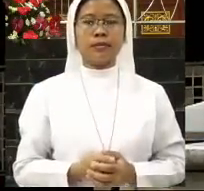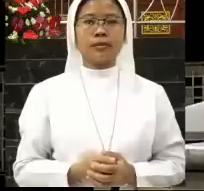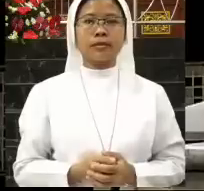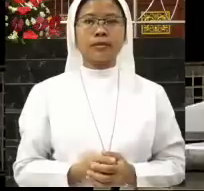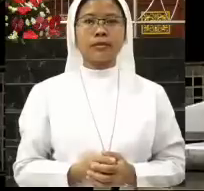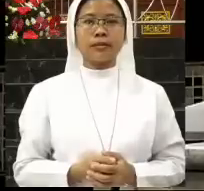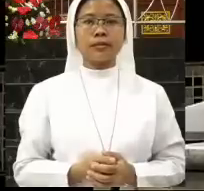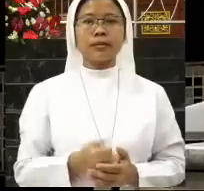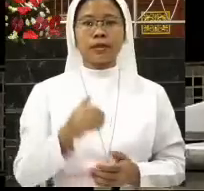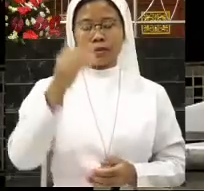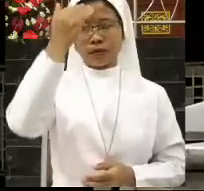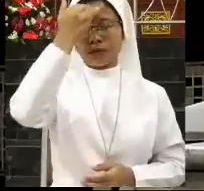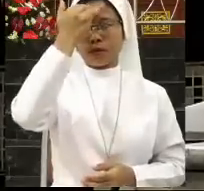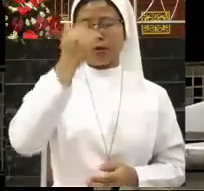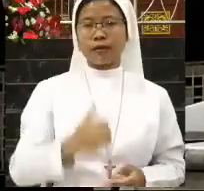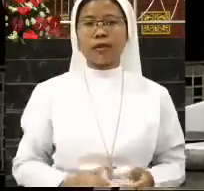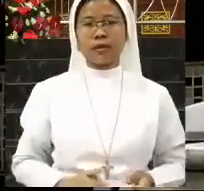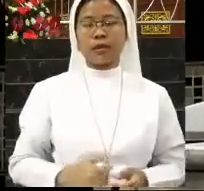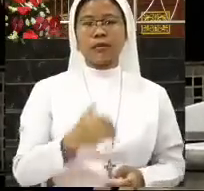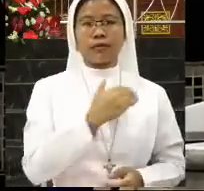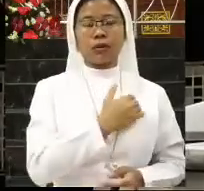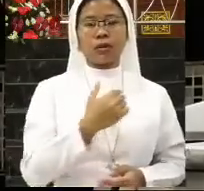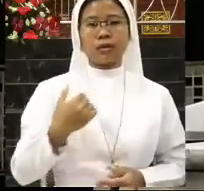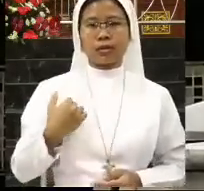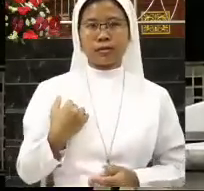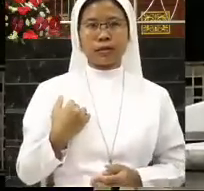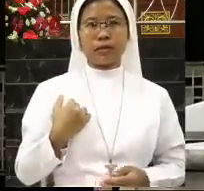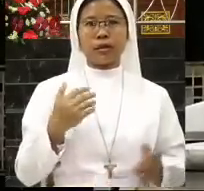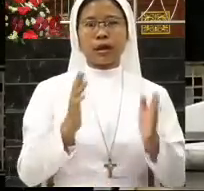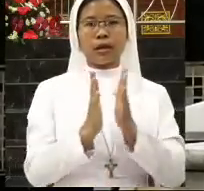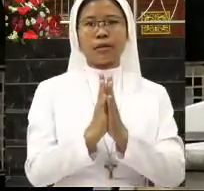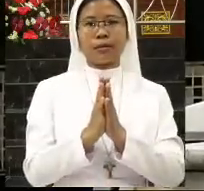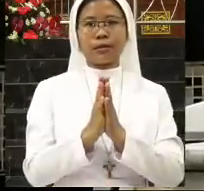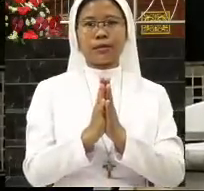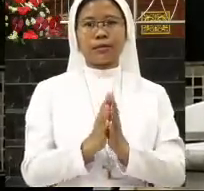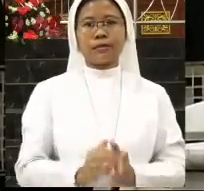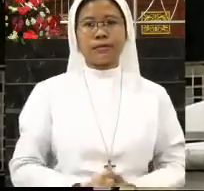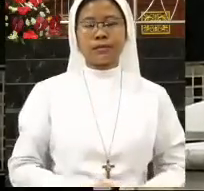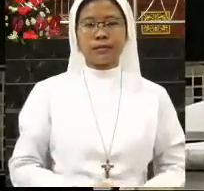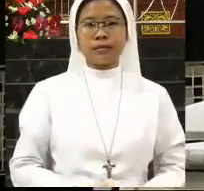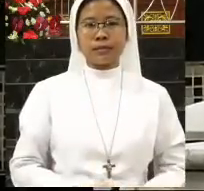In the name of the Father, and of the Son, and of the Holy Spirit, amen.